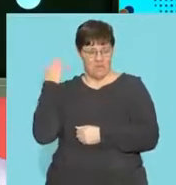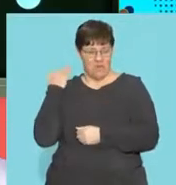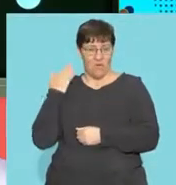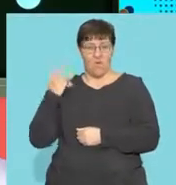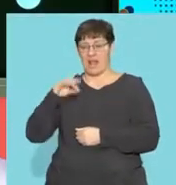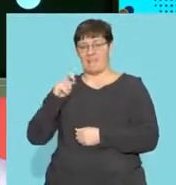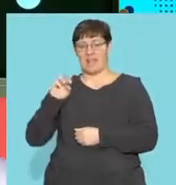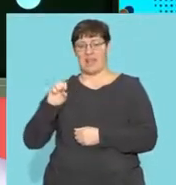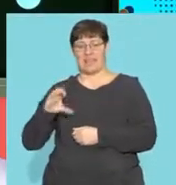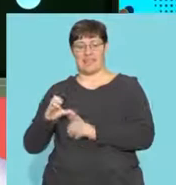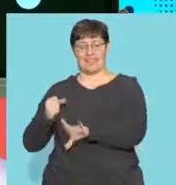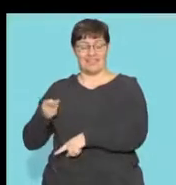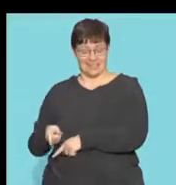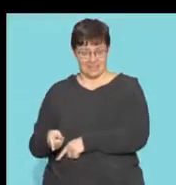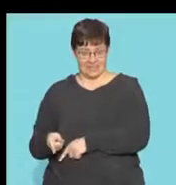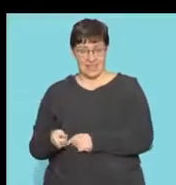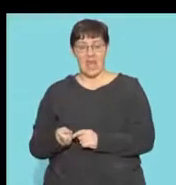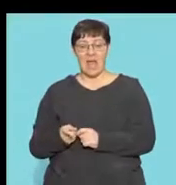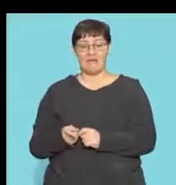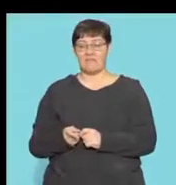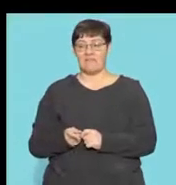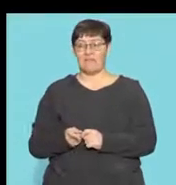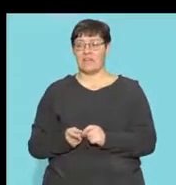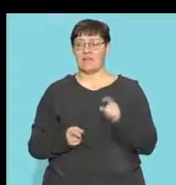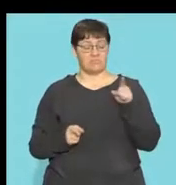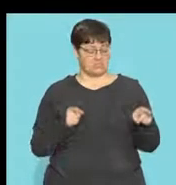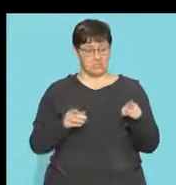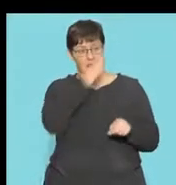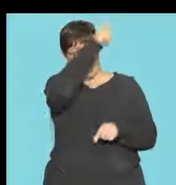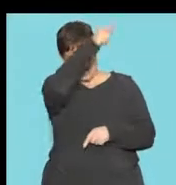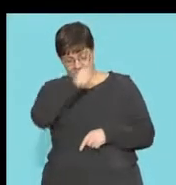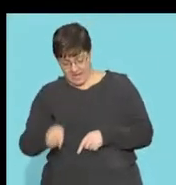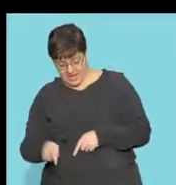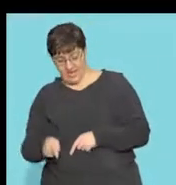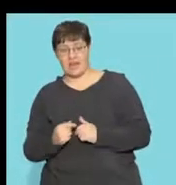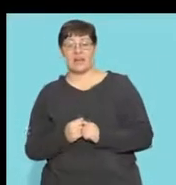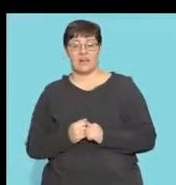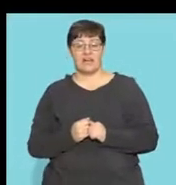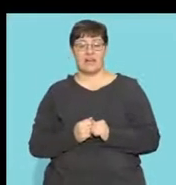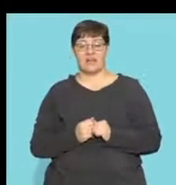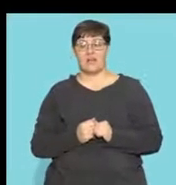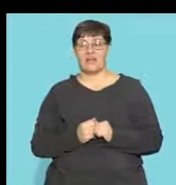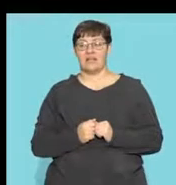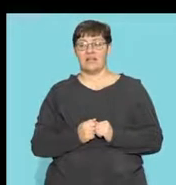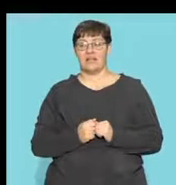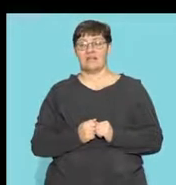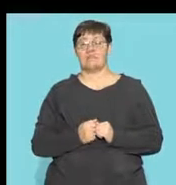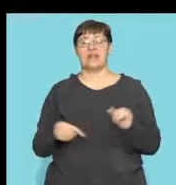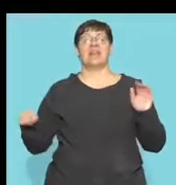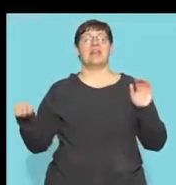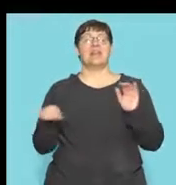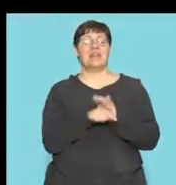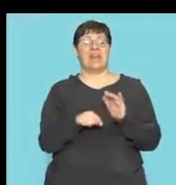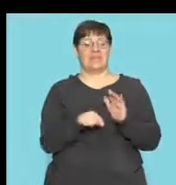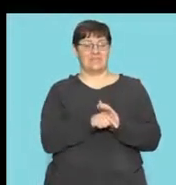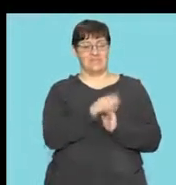galvanic cell. In fact, if we draw a line between the two reactants, we'll see that it